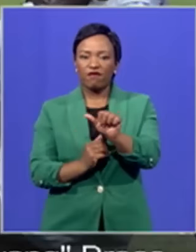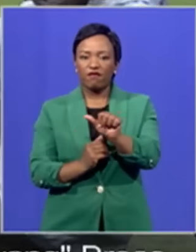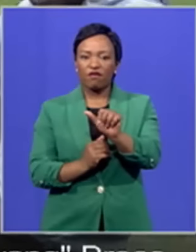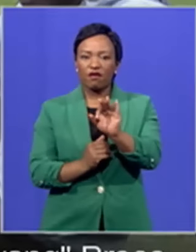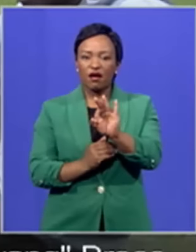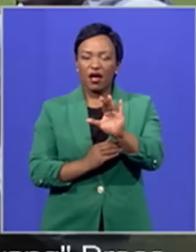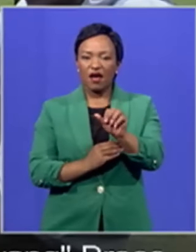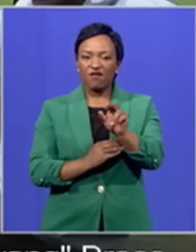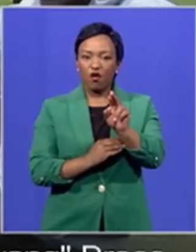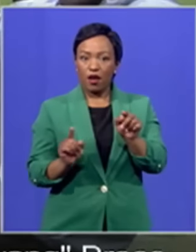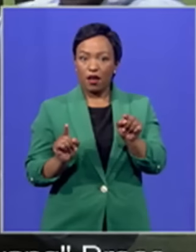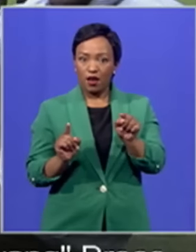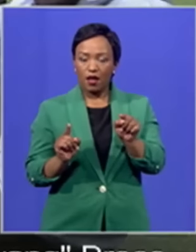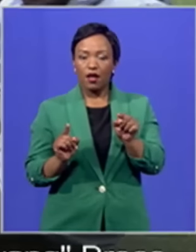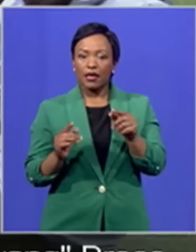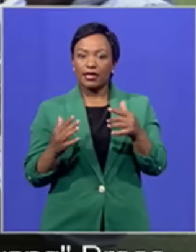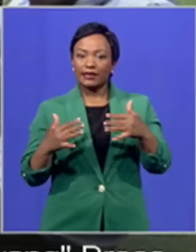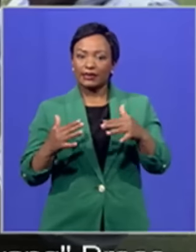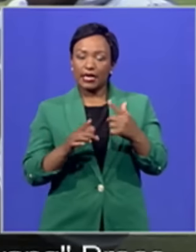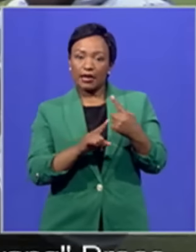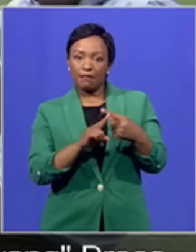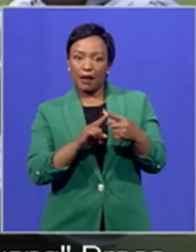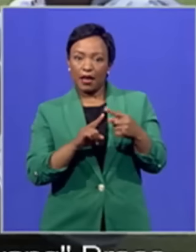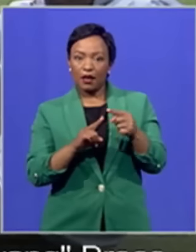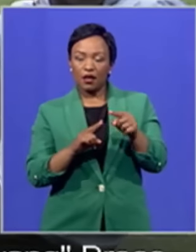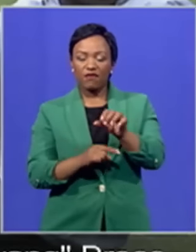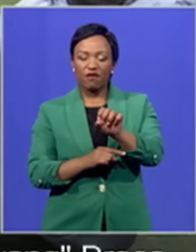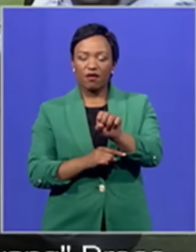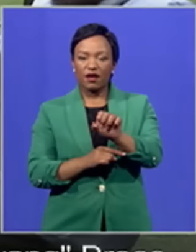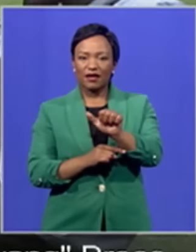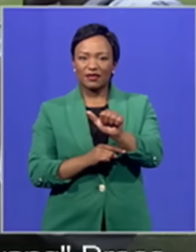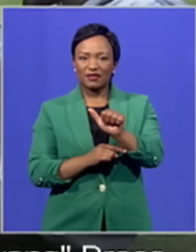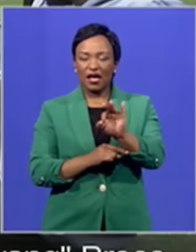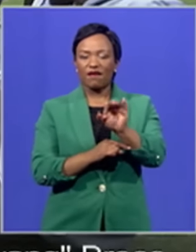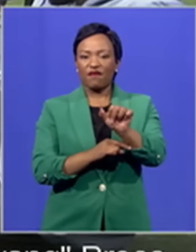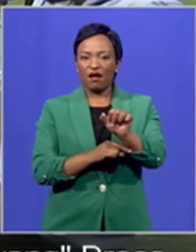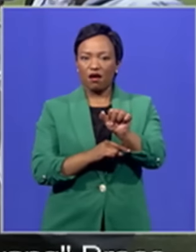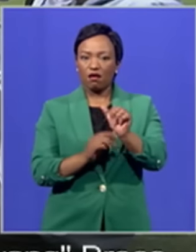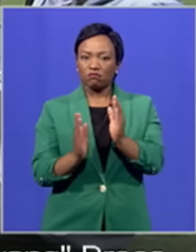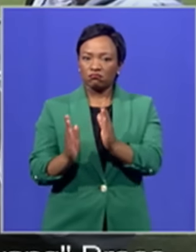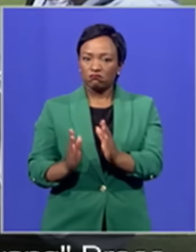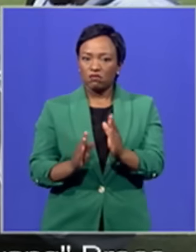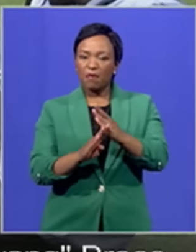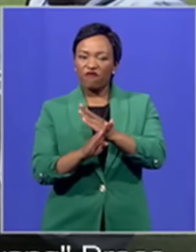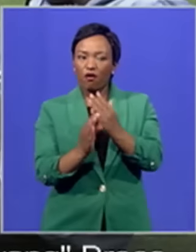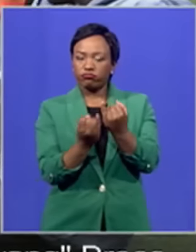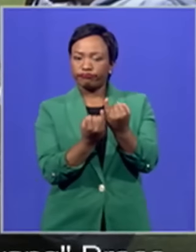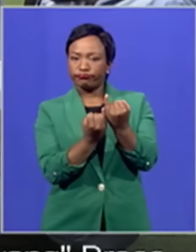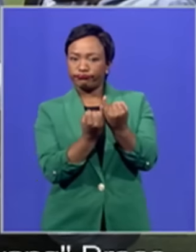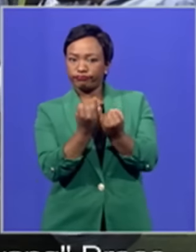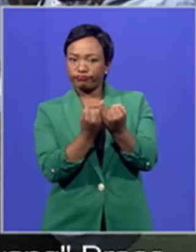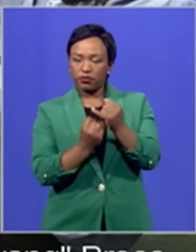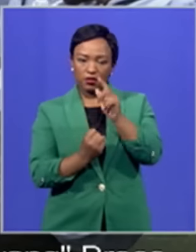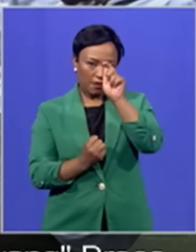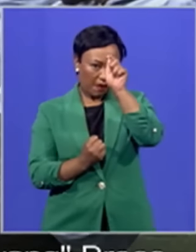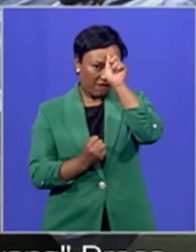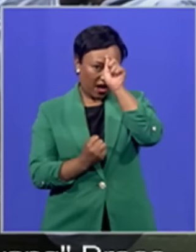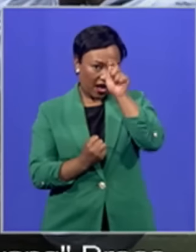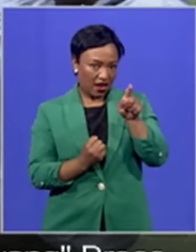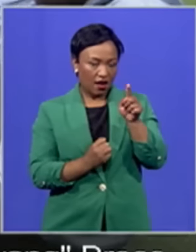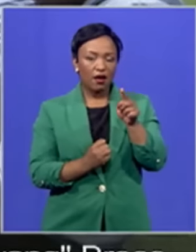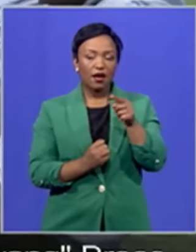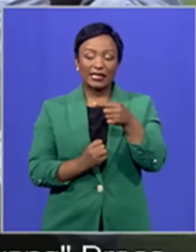e tee yeo e netefaditšwego ke mokgatlo wa SAFA pele ga tournament le ge Bafana ba feta Zambia ka